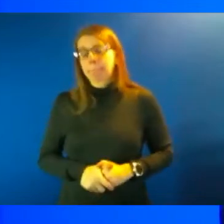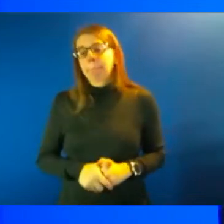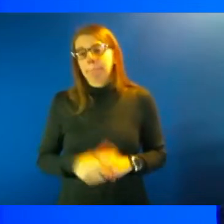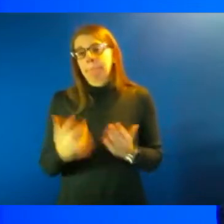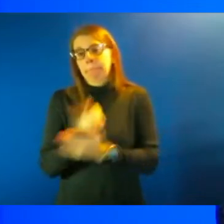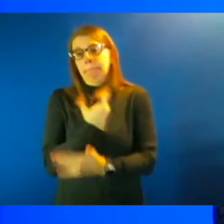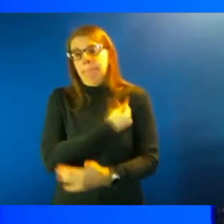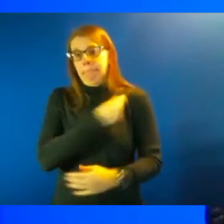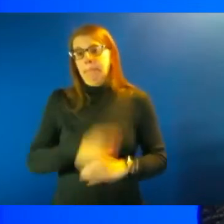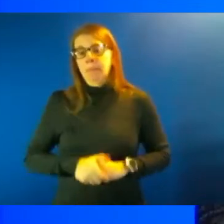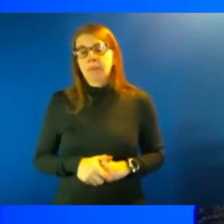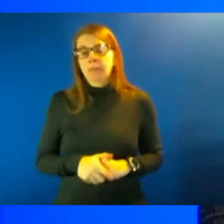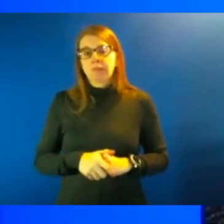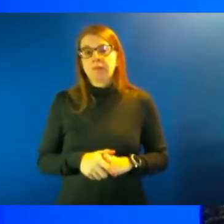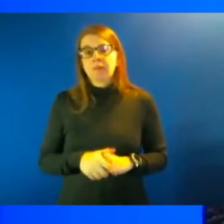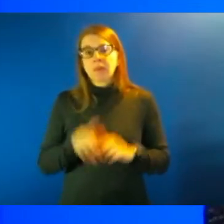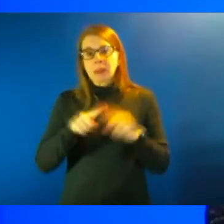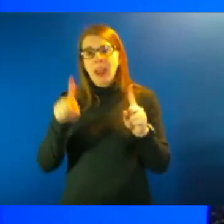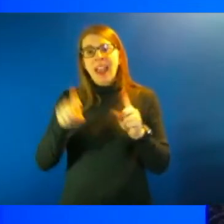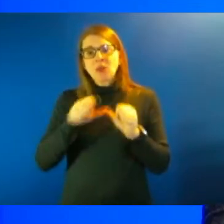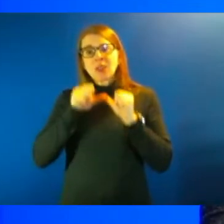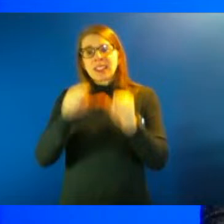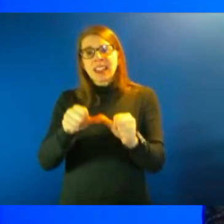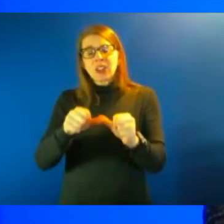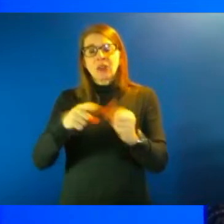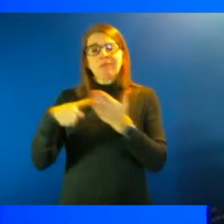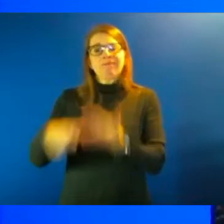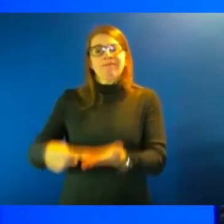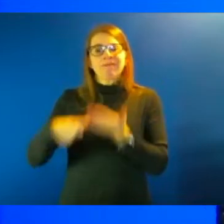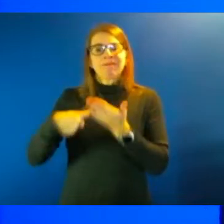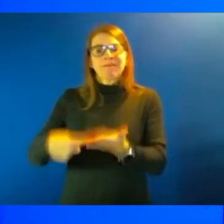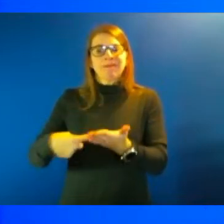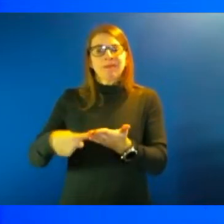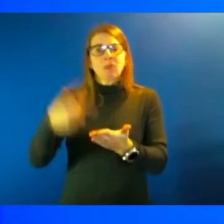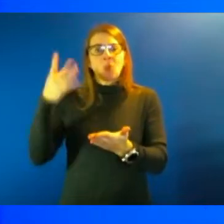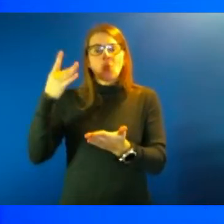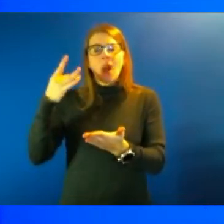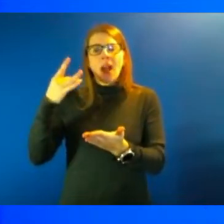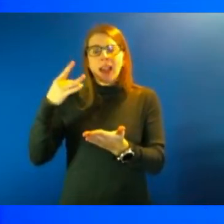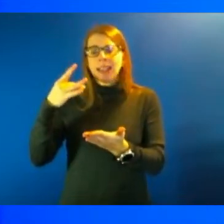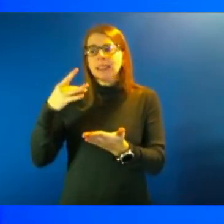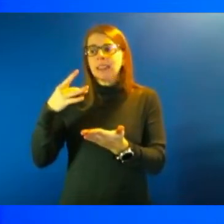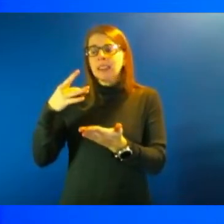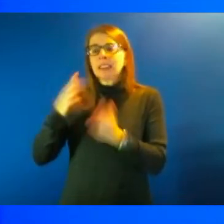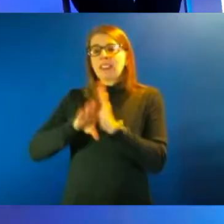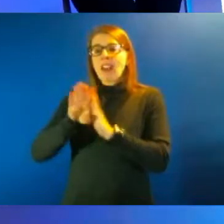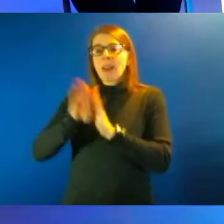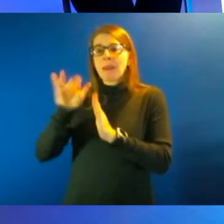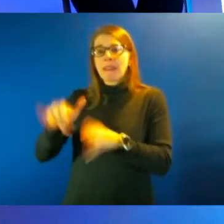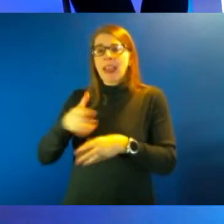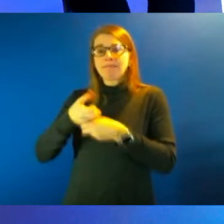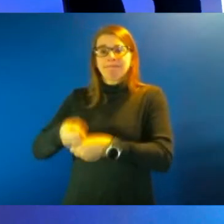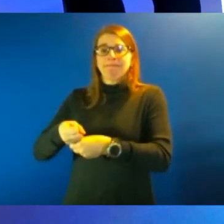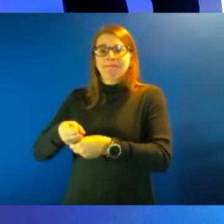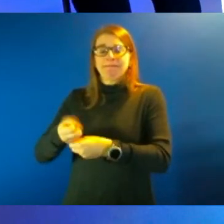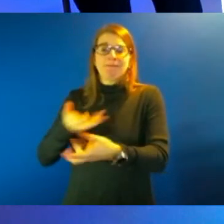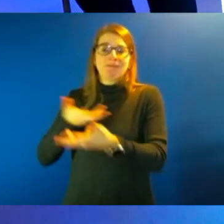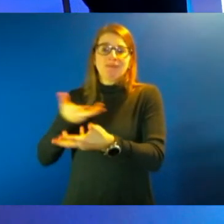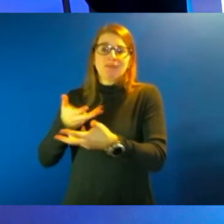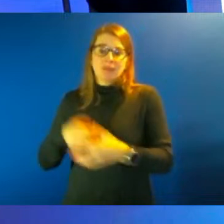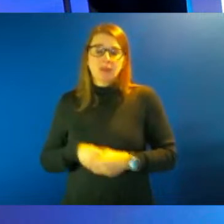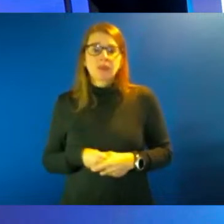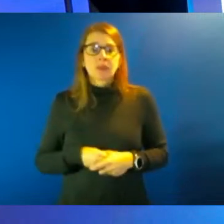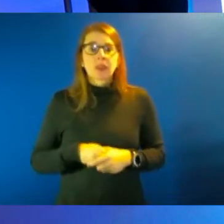help, but again, we have to continue to have these conversations to really build that rapport and trust, and that's what these guys do. And there's still a lot of politics out